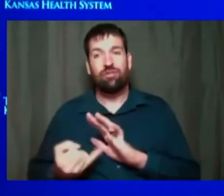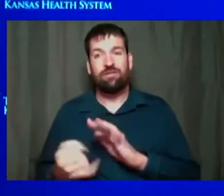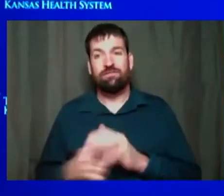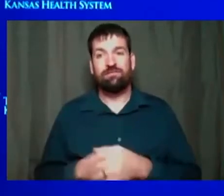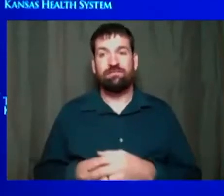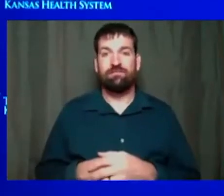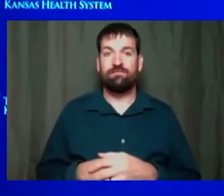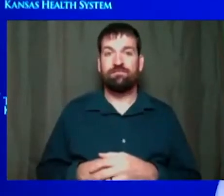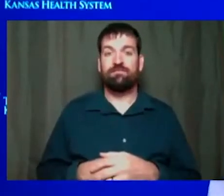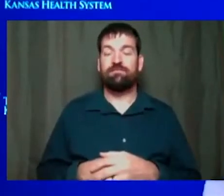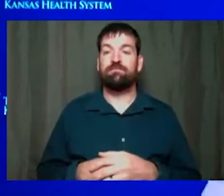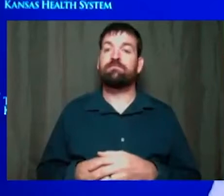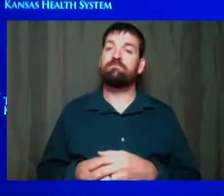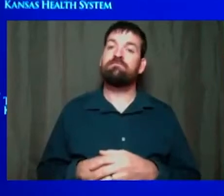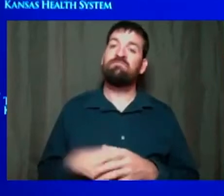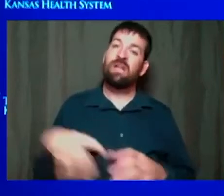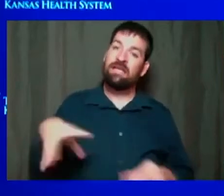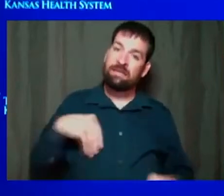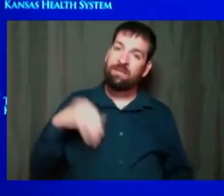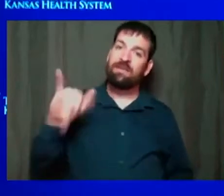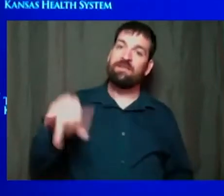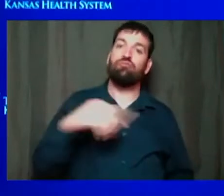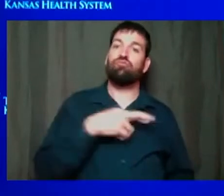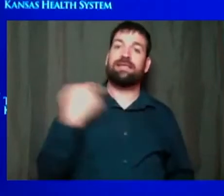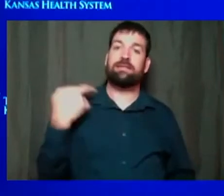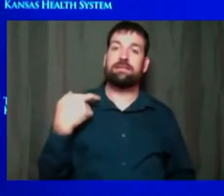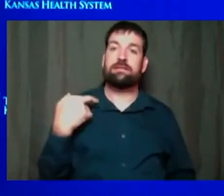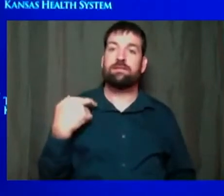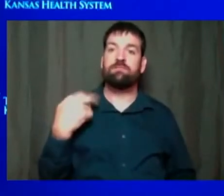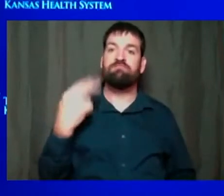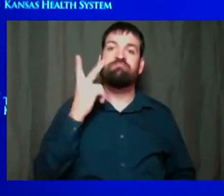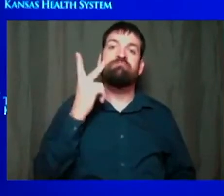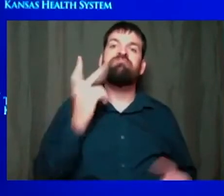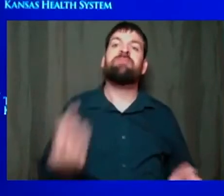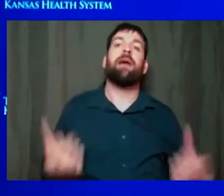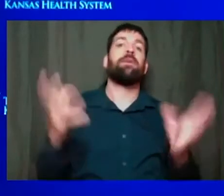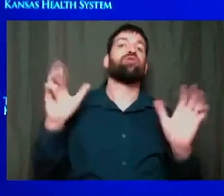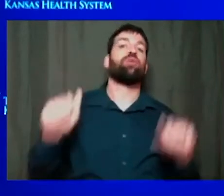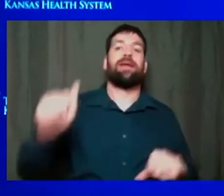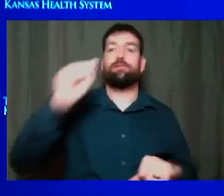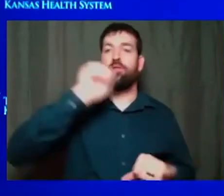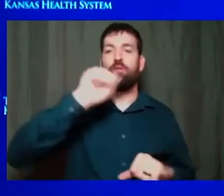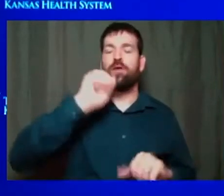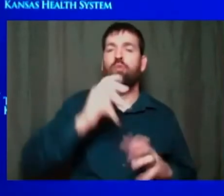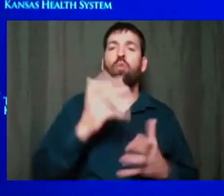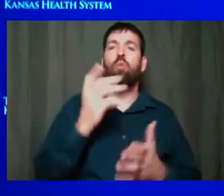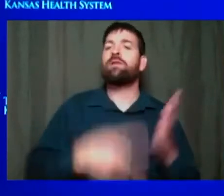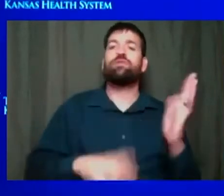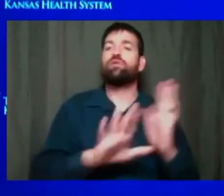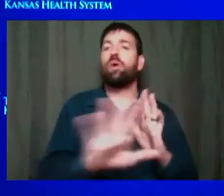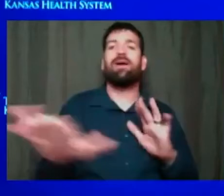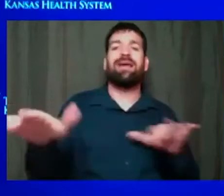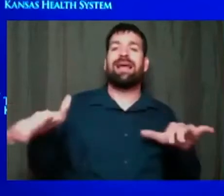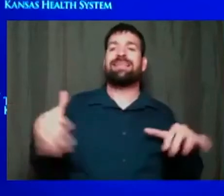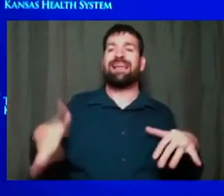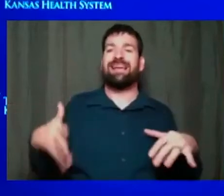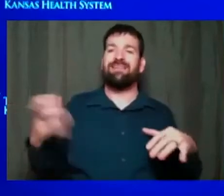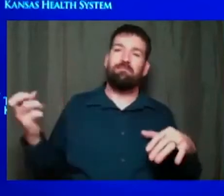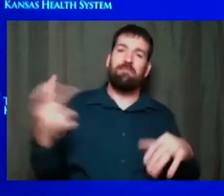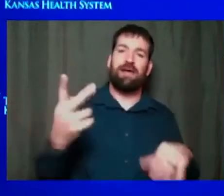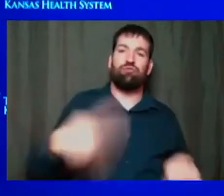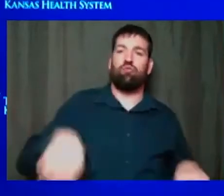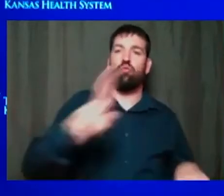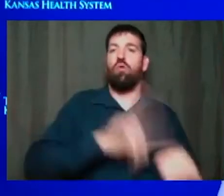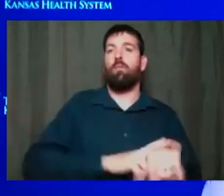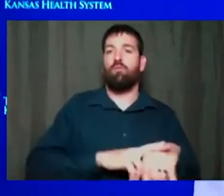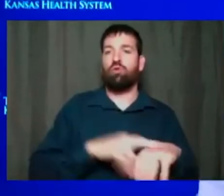that risk to understand how much can you tolerate or what is your anxiety to be able to get back and start to function a little bit in society. It is